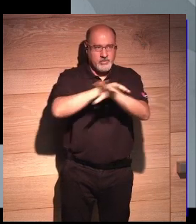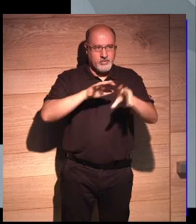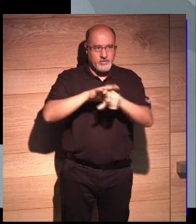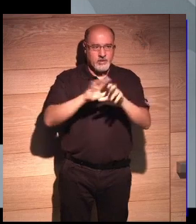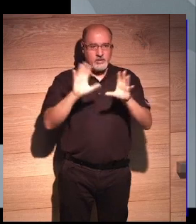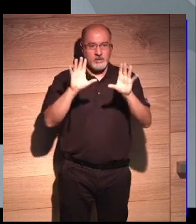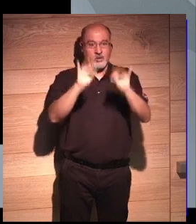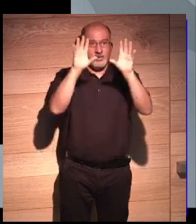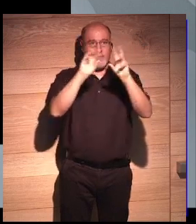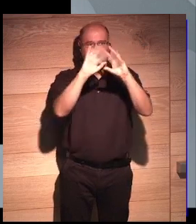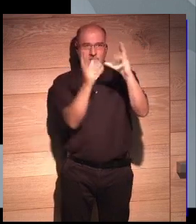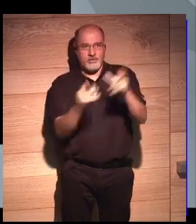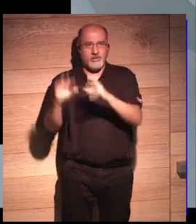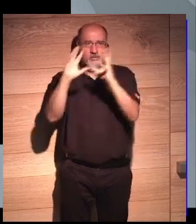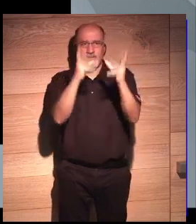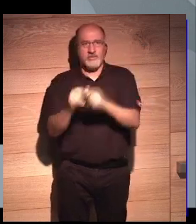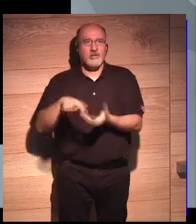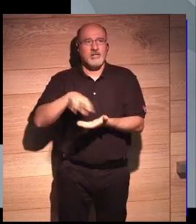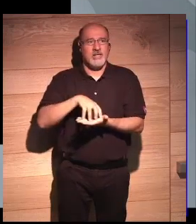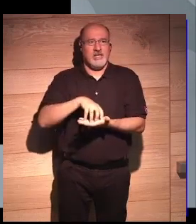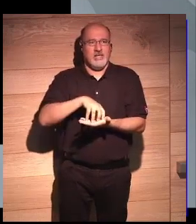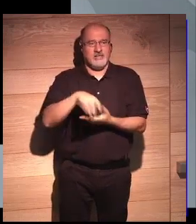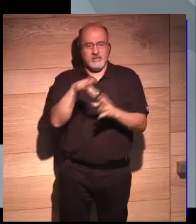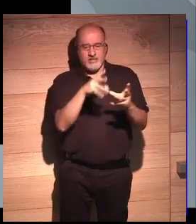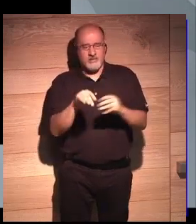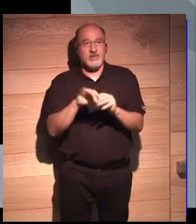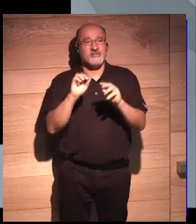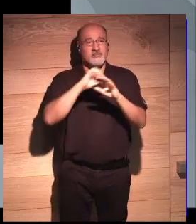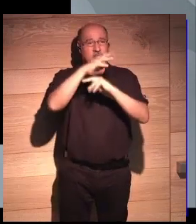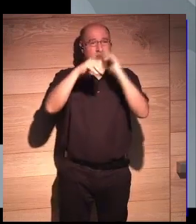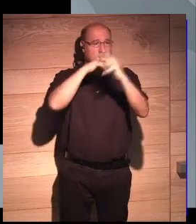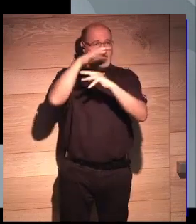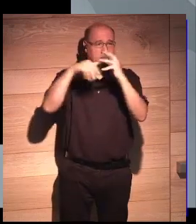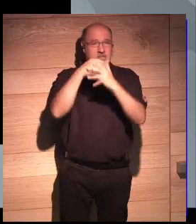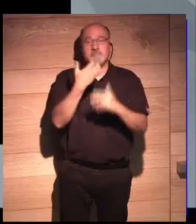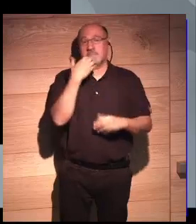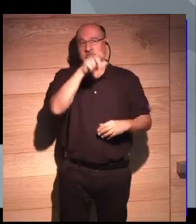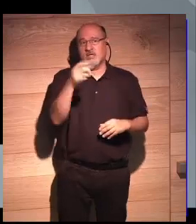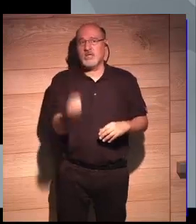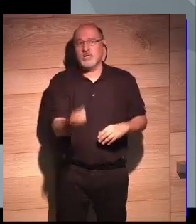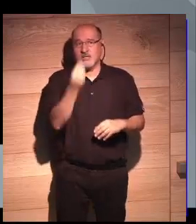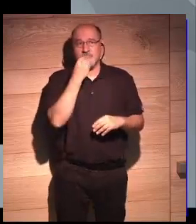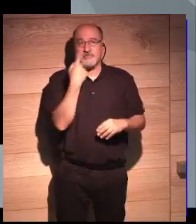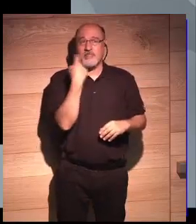And various kind of particle simulations as well. When people ate a rice paper popping candy,